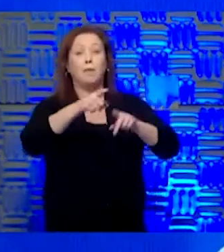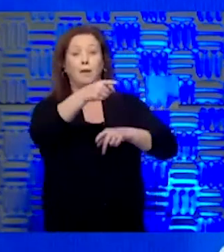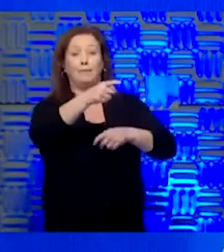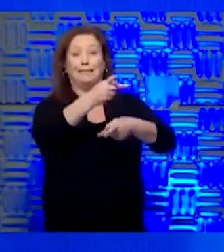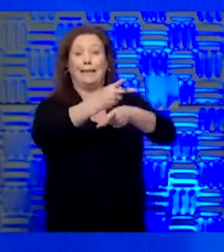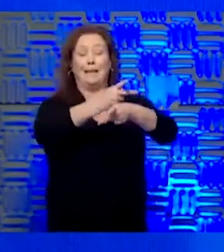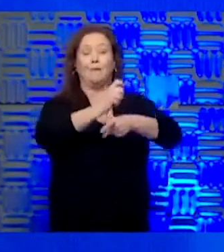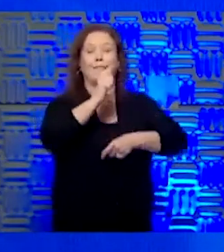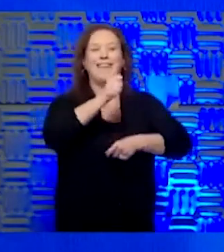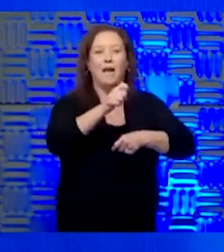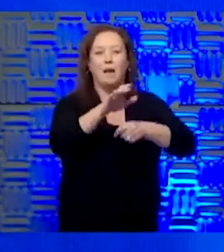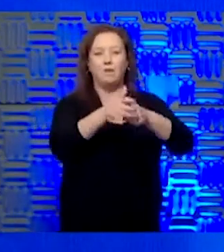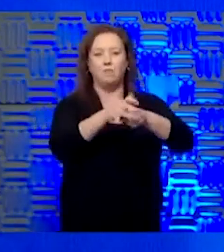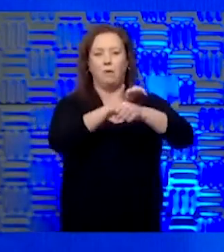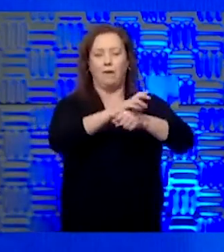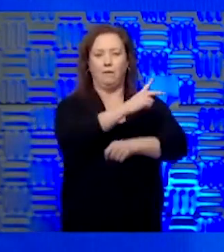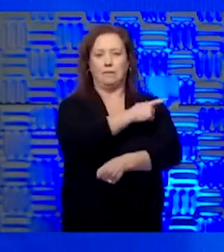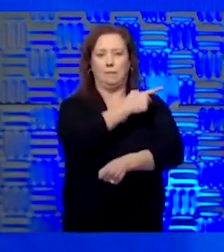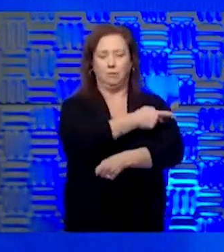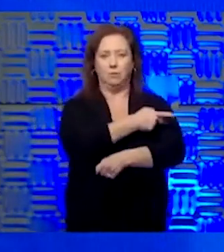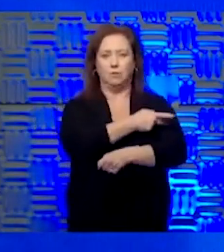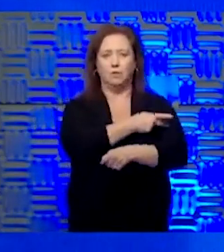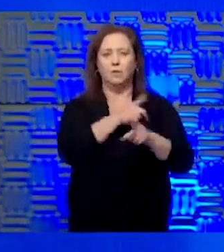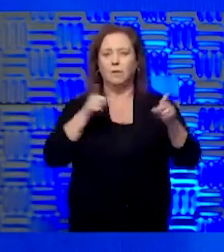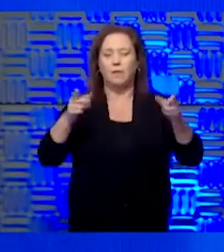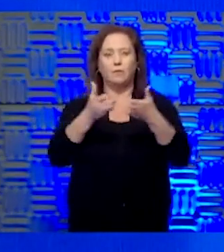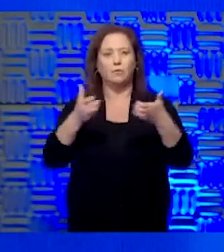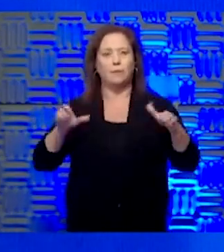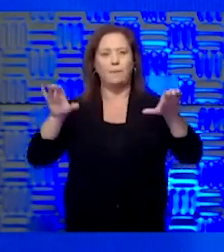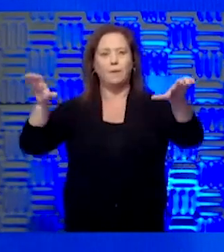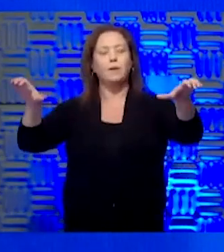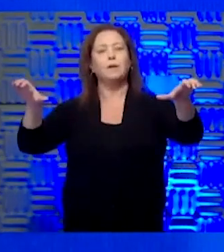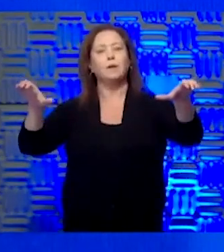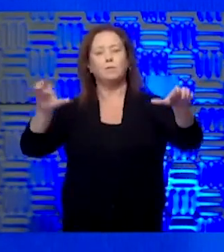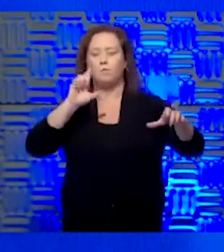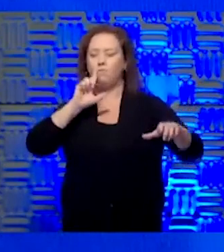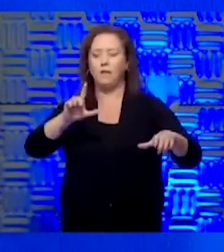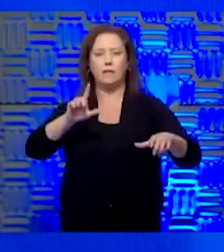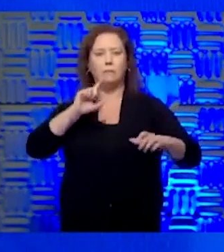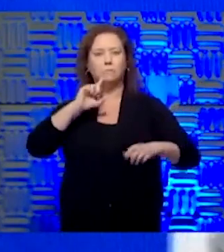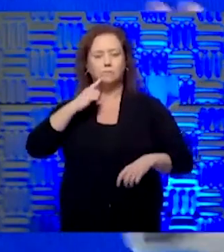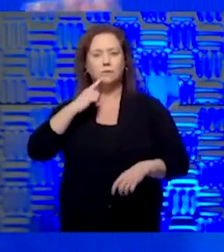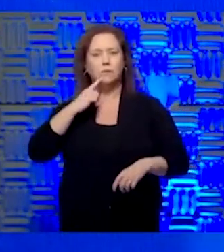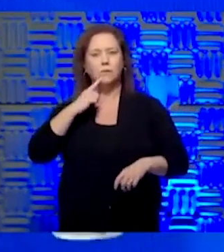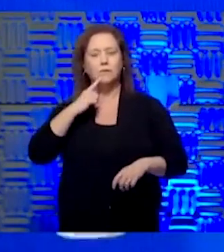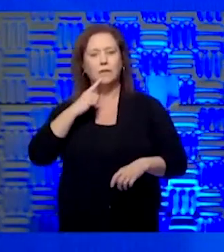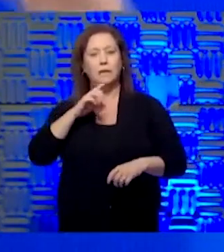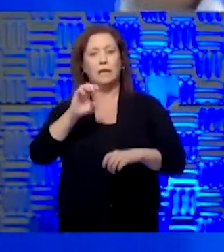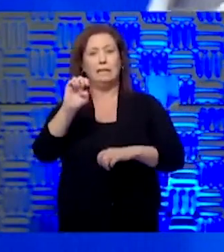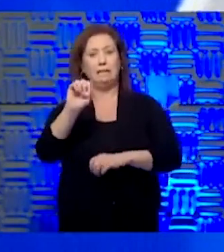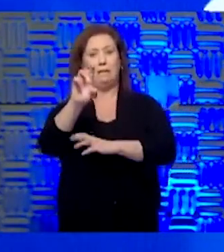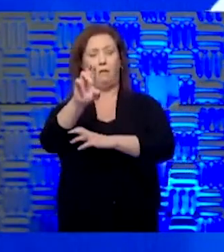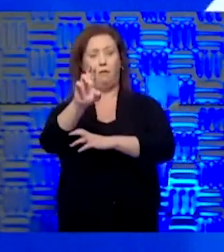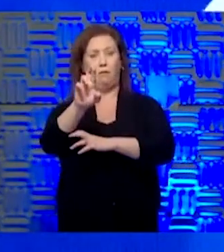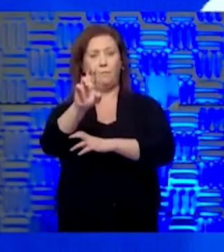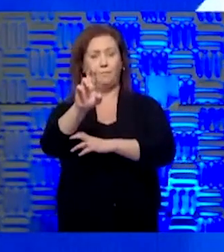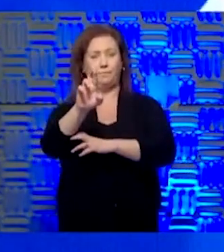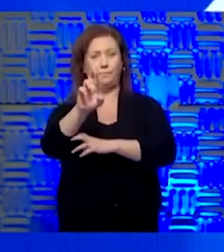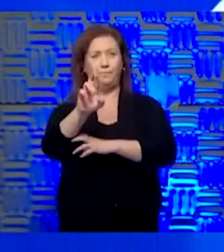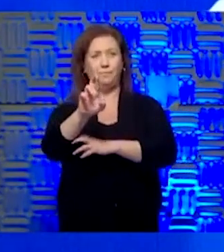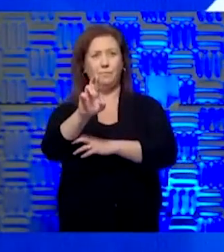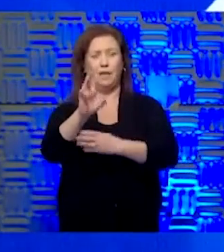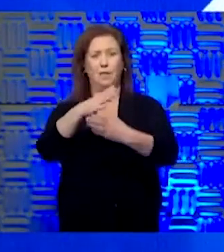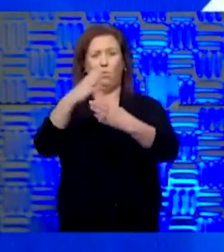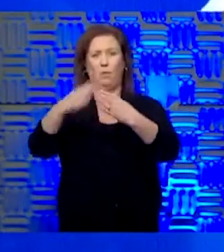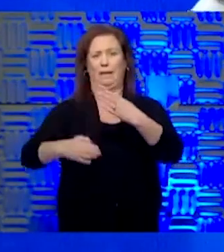non-COVID patients. And I think that's really an important step to let people know, look, we take this really seriously. In the emergency room, over a weekend,